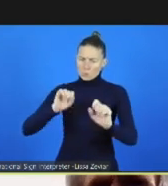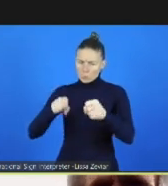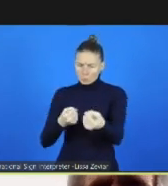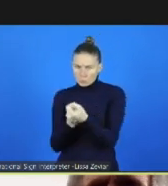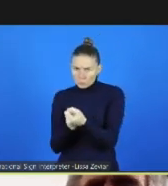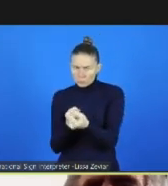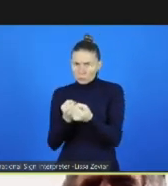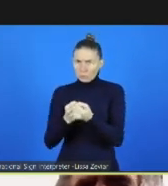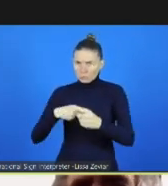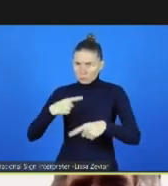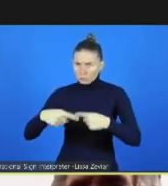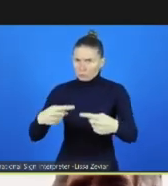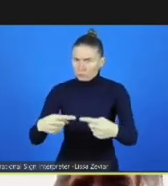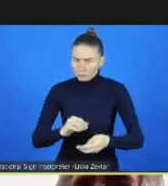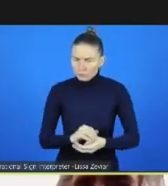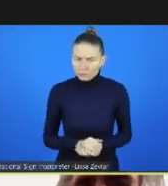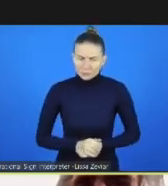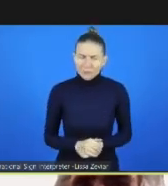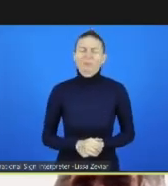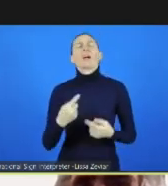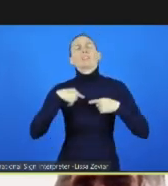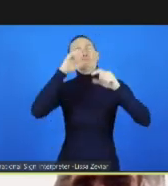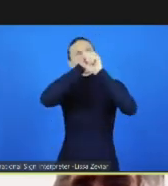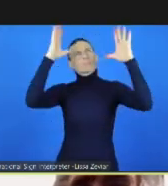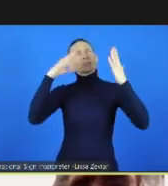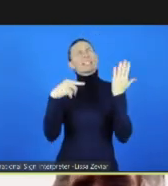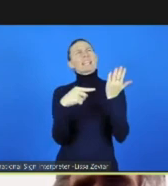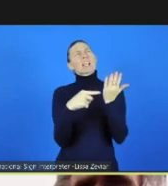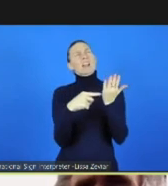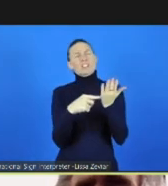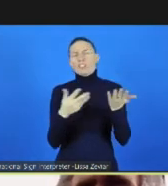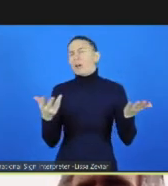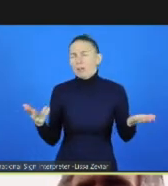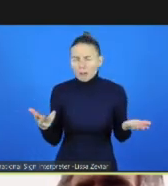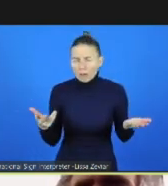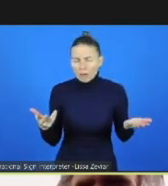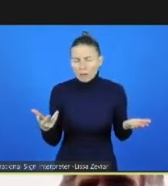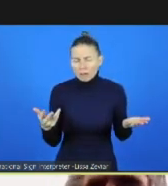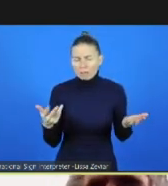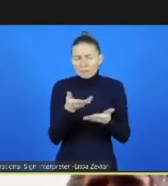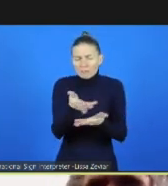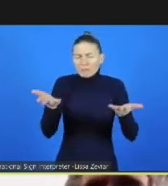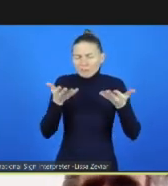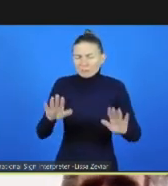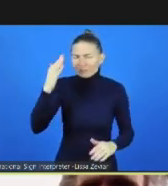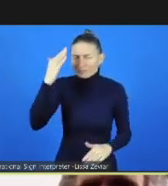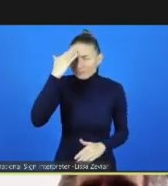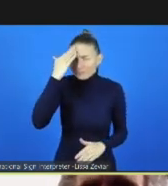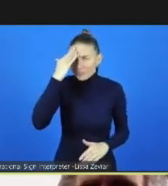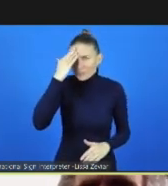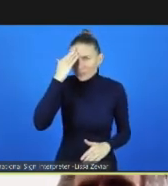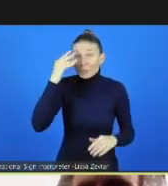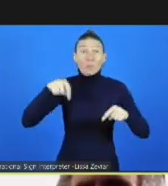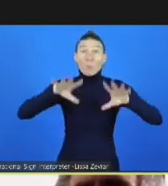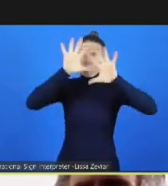And when I think about technology more generally, you don't need me to tell you this. You know, we live in a